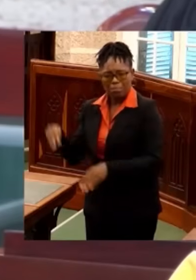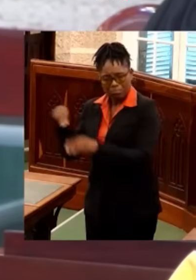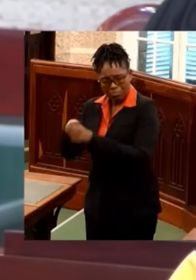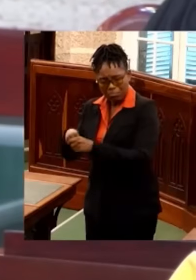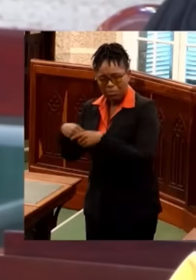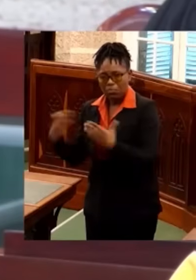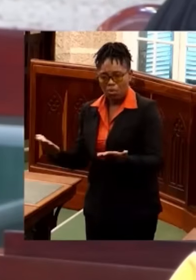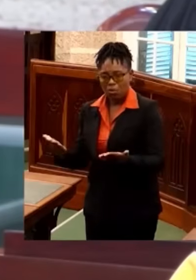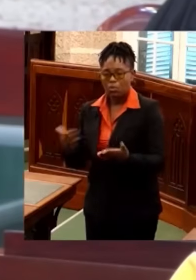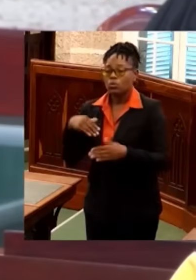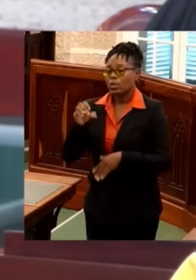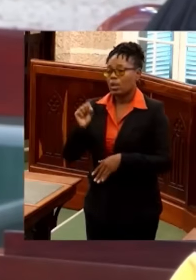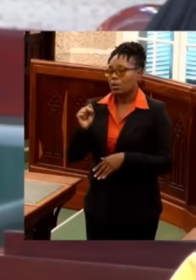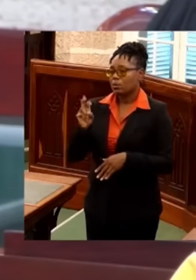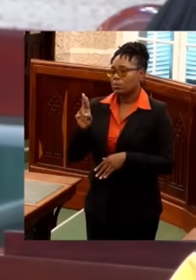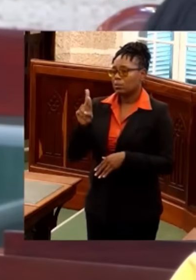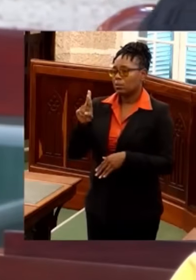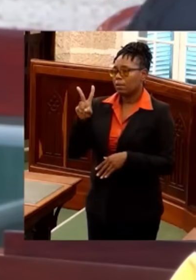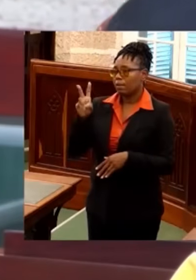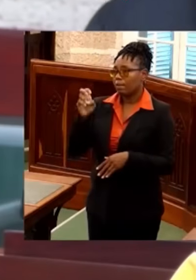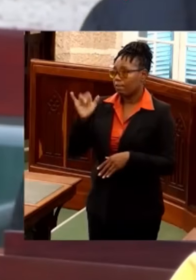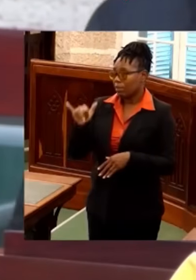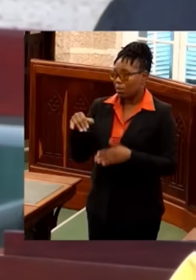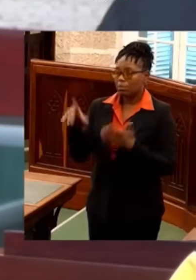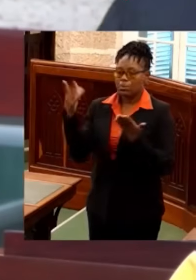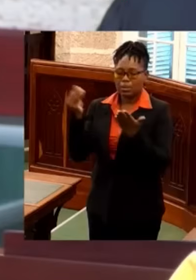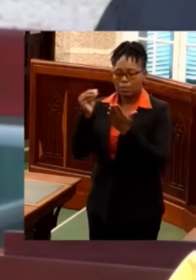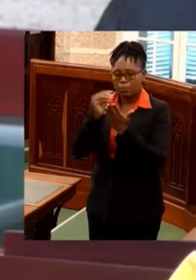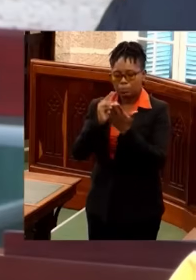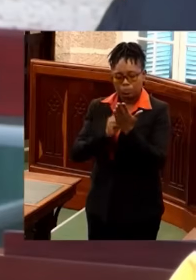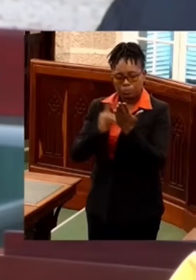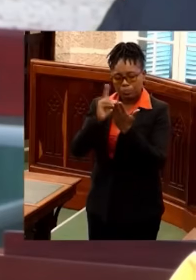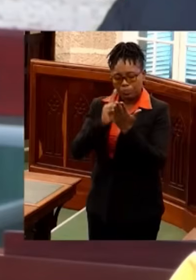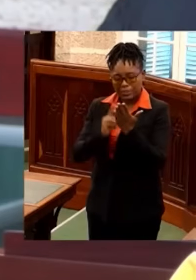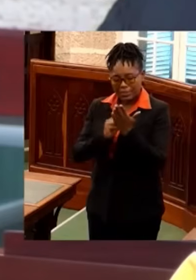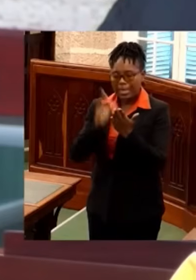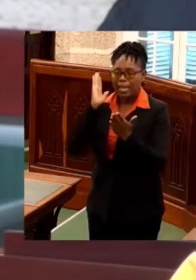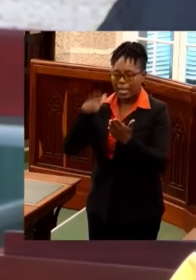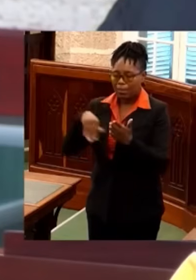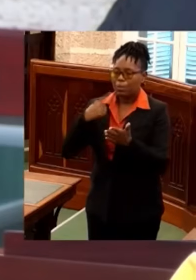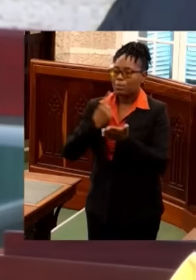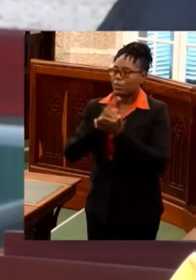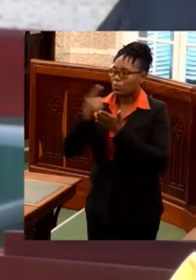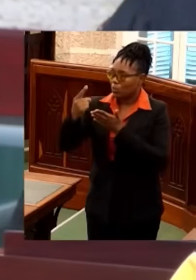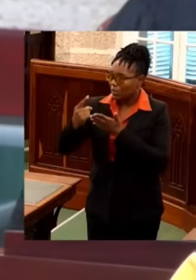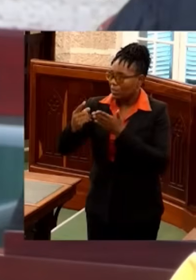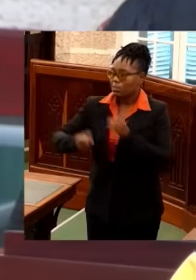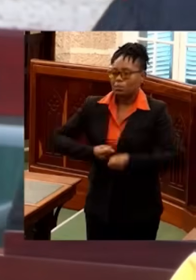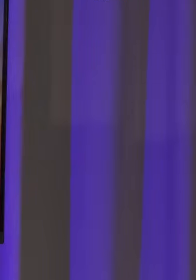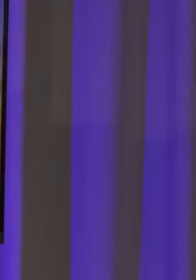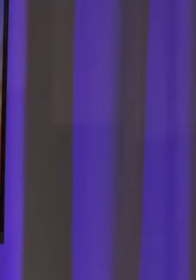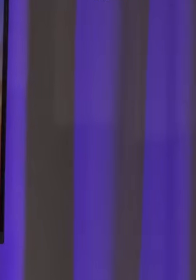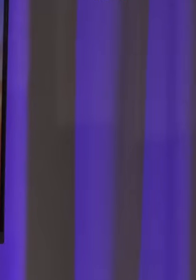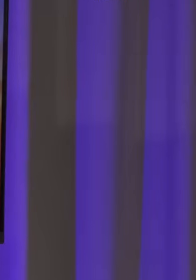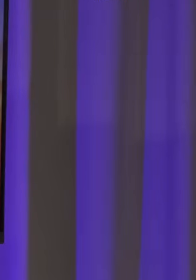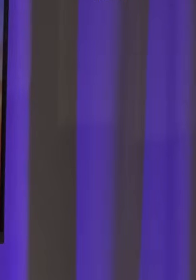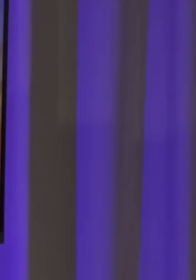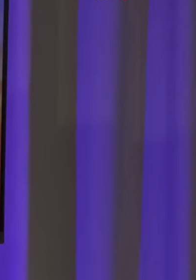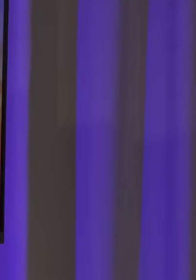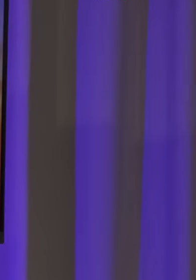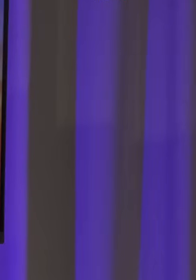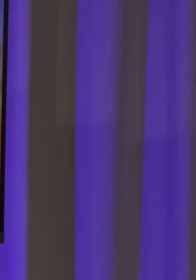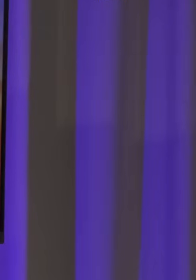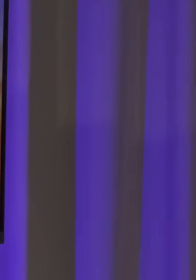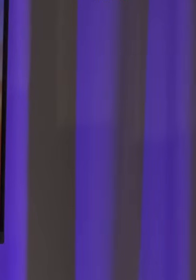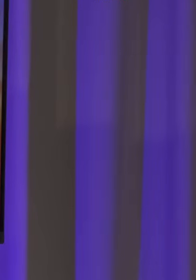the start of the academic year. Anesta Henry, CBC News. A St.